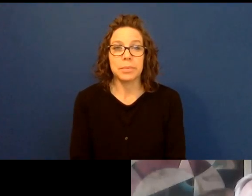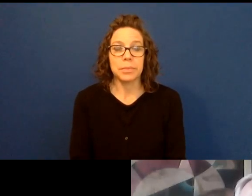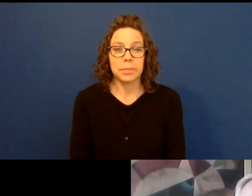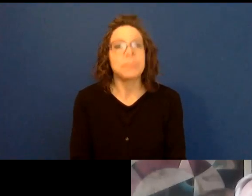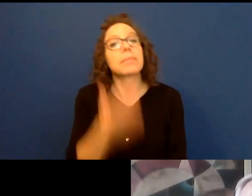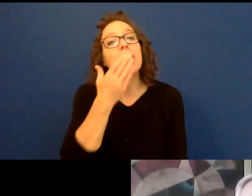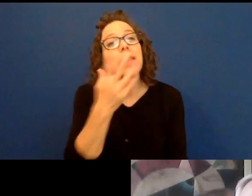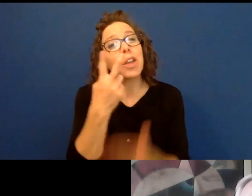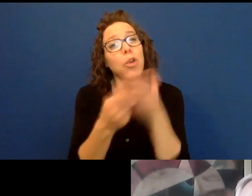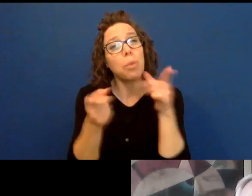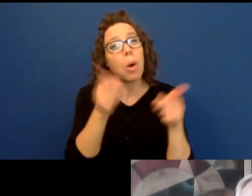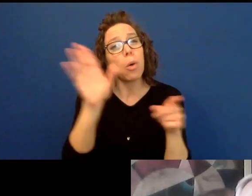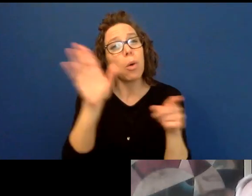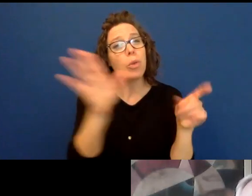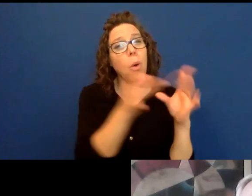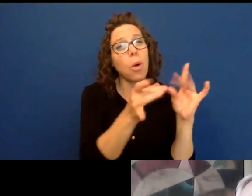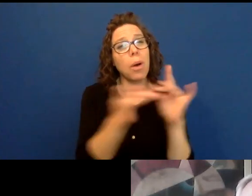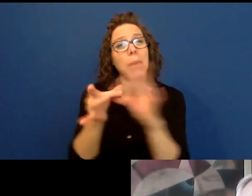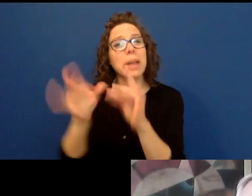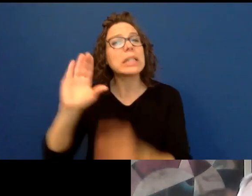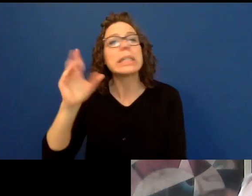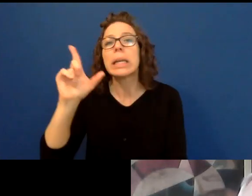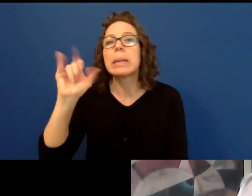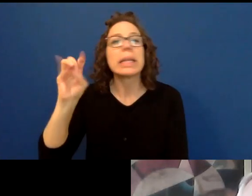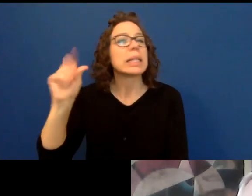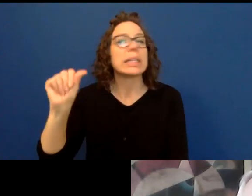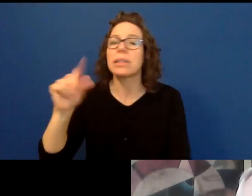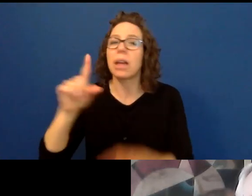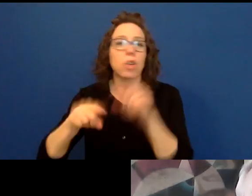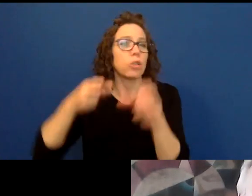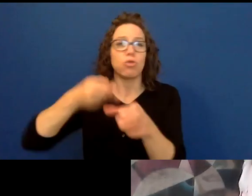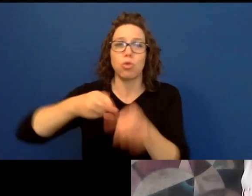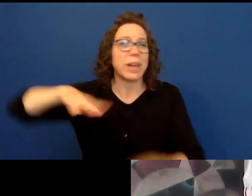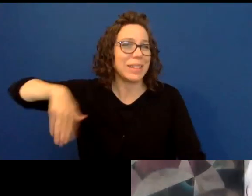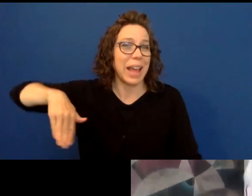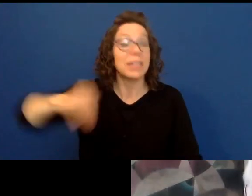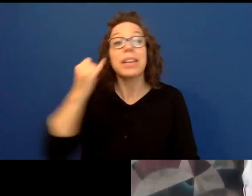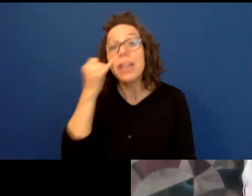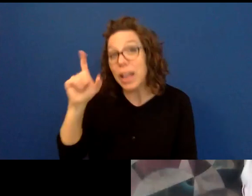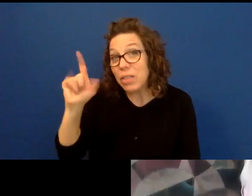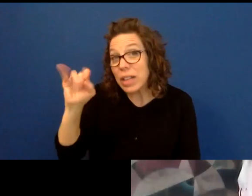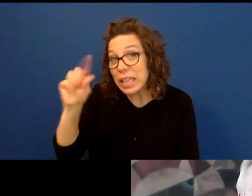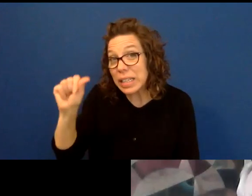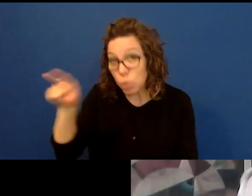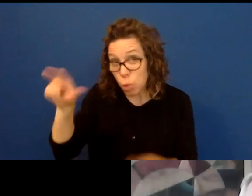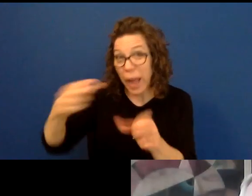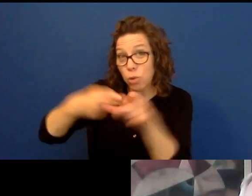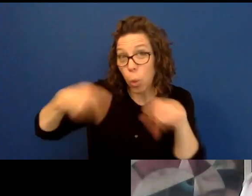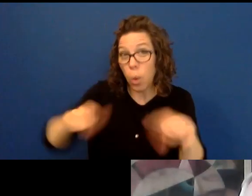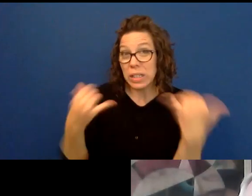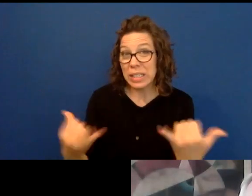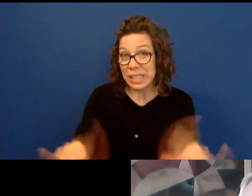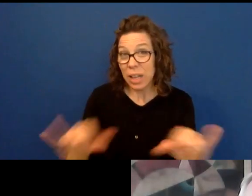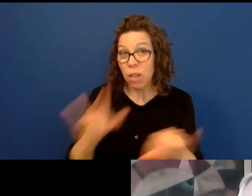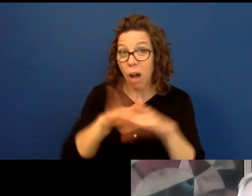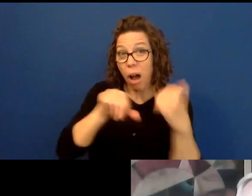Thank you both for your messages. It doesn't look like Lisa has been able to join us quite yet. So if she is still able to join us while we're still on the call, we will